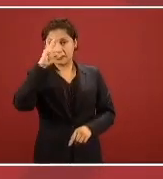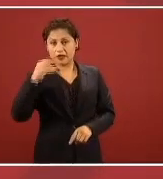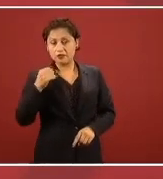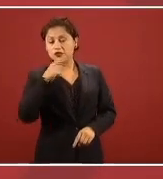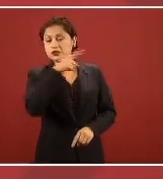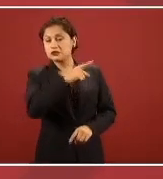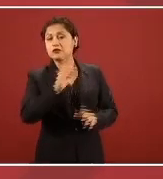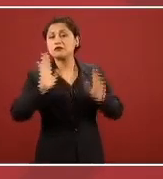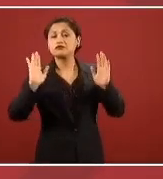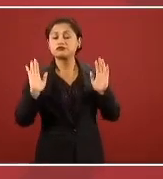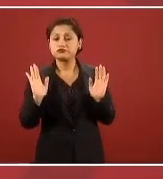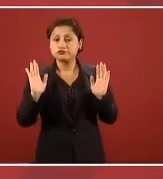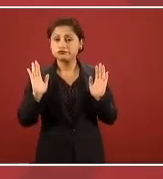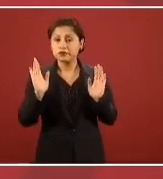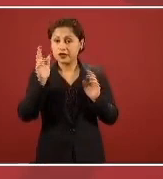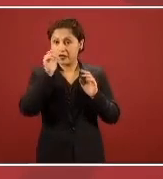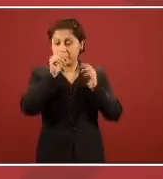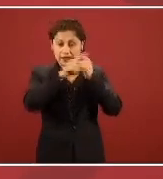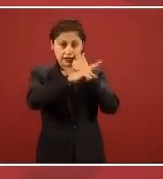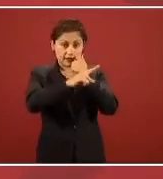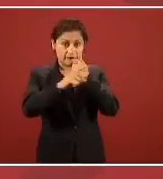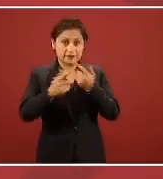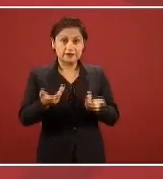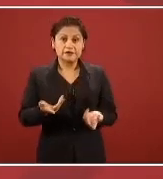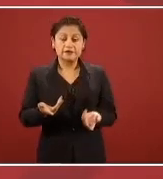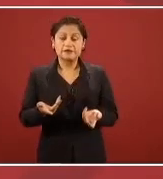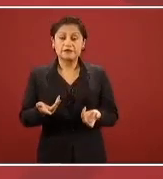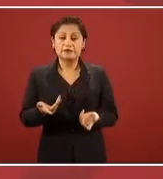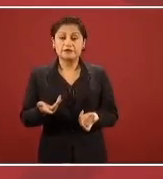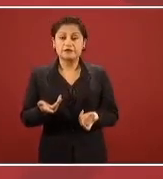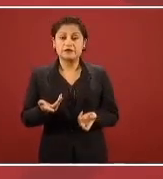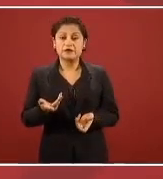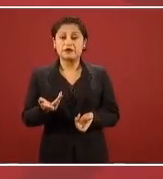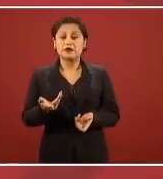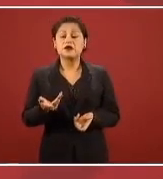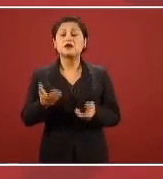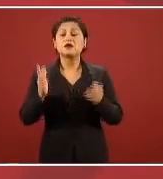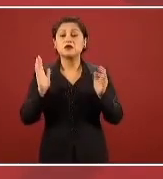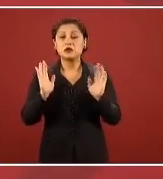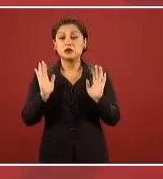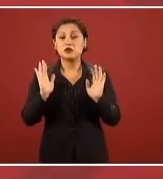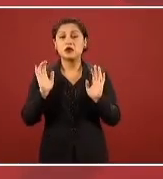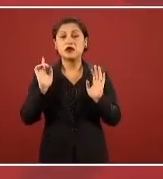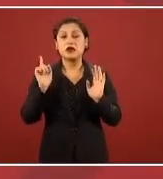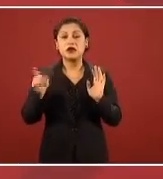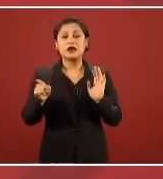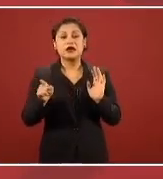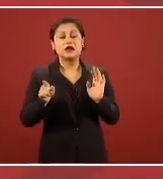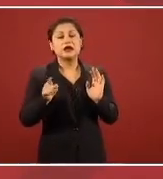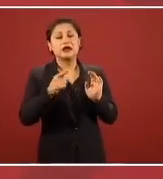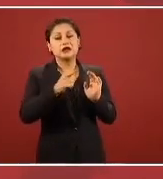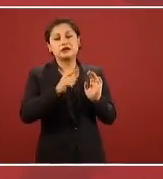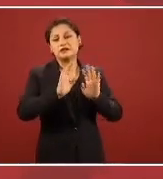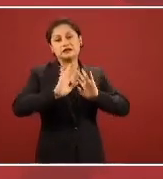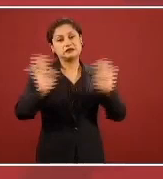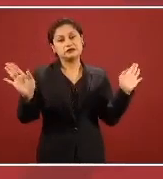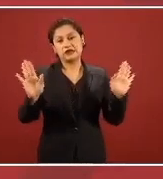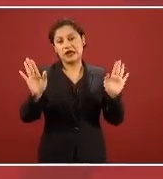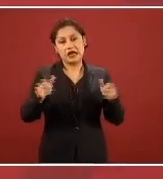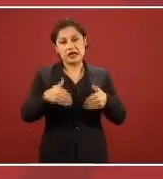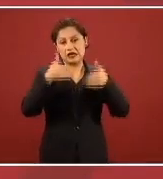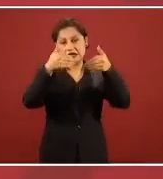que está un poco fuera de lo que nos